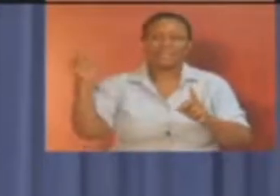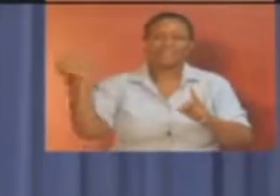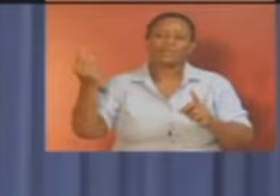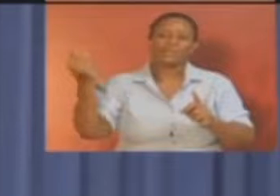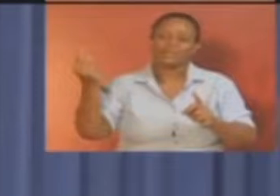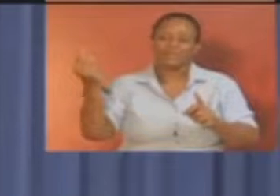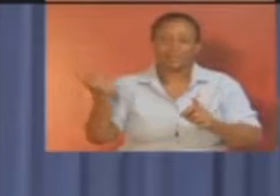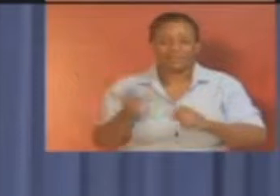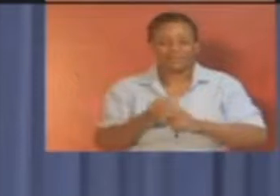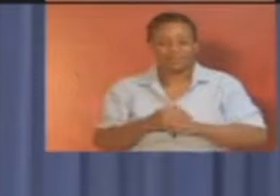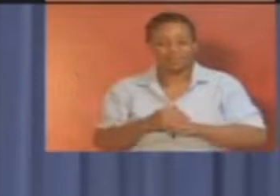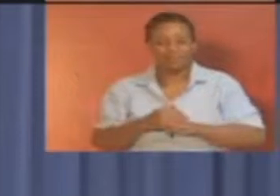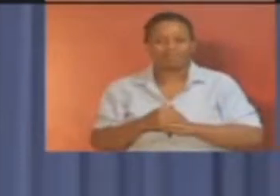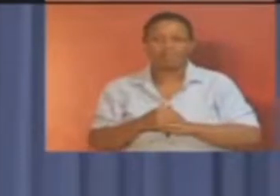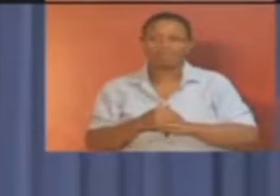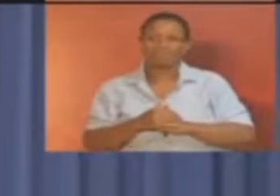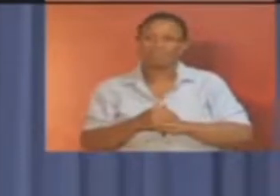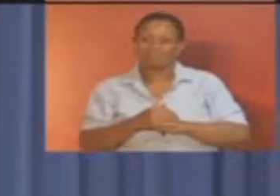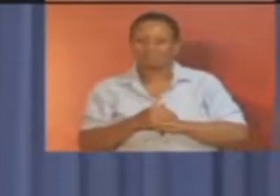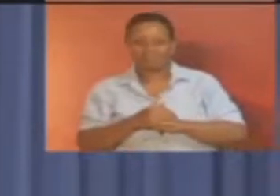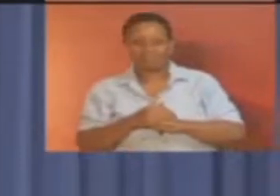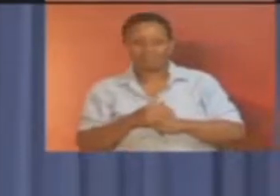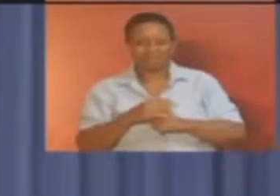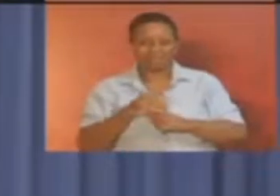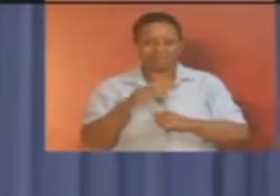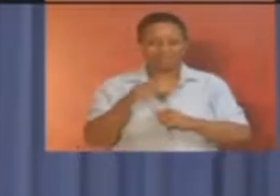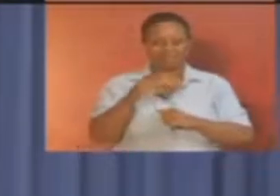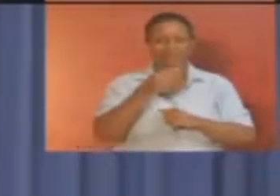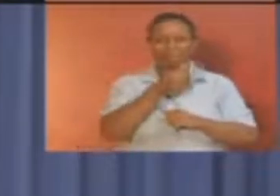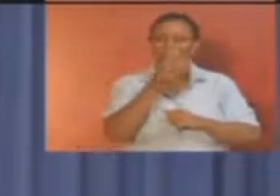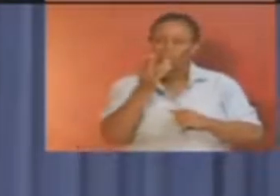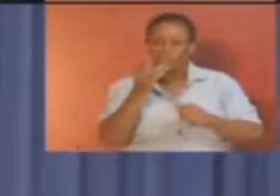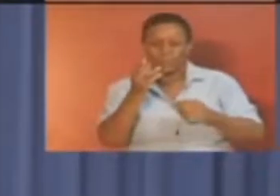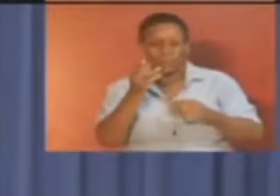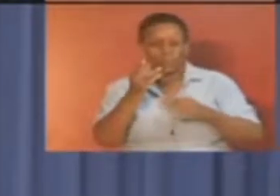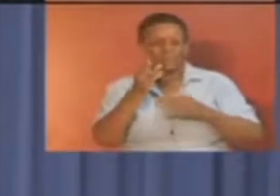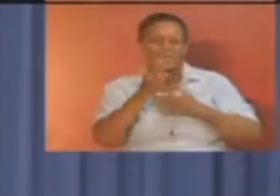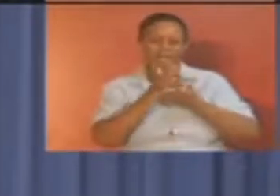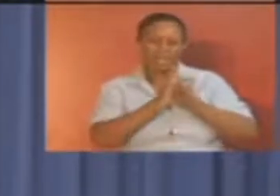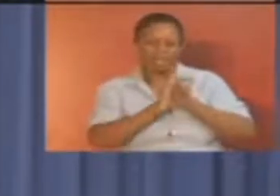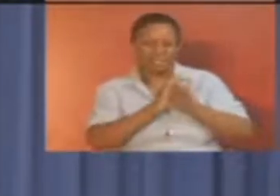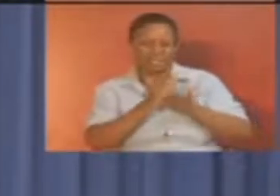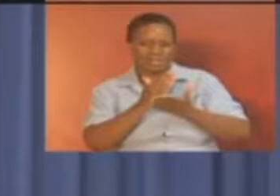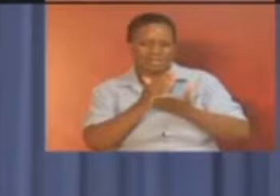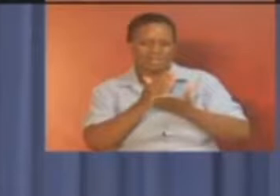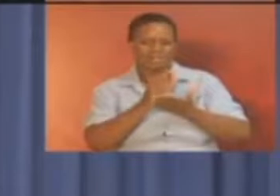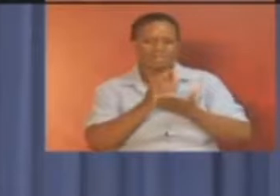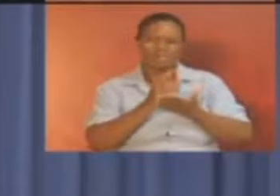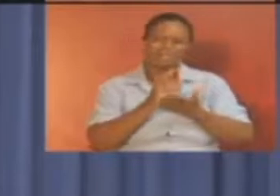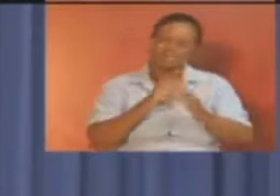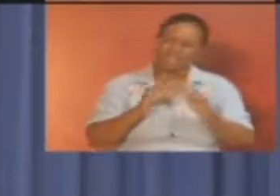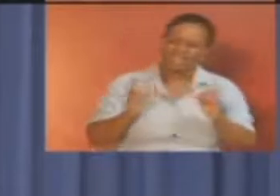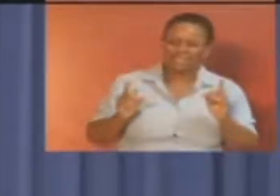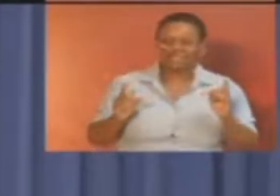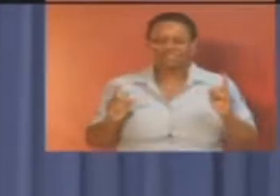there. But eventually, India is not now a supplier of